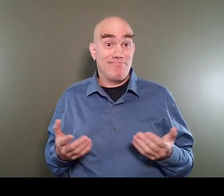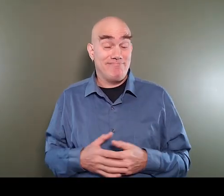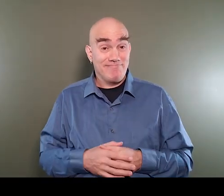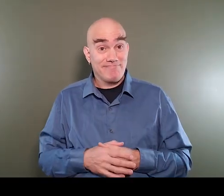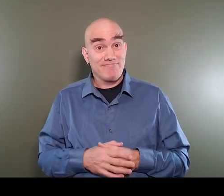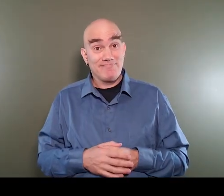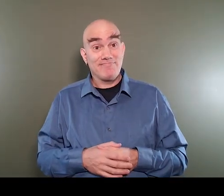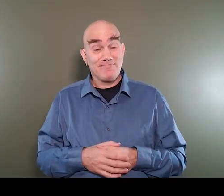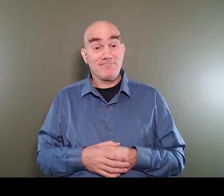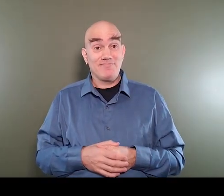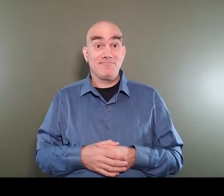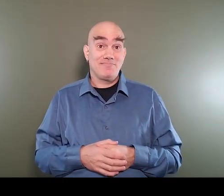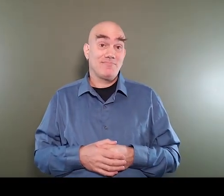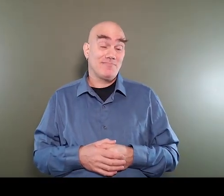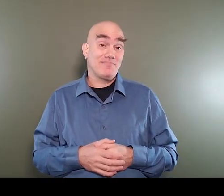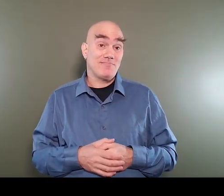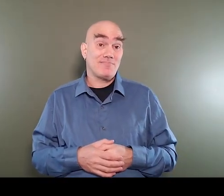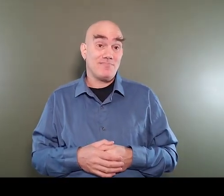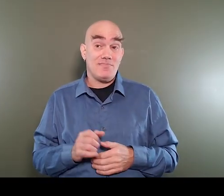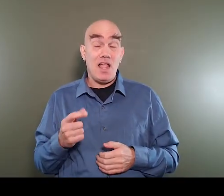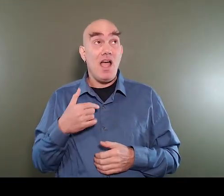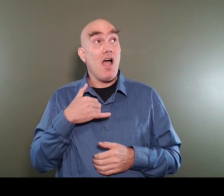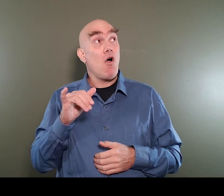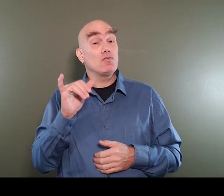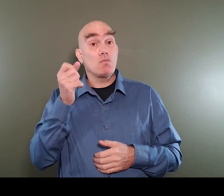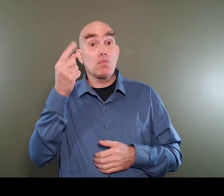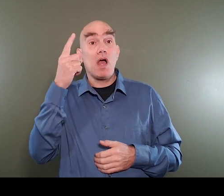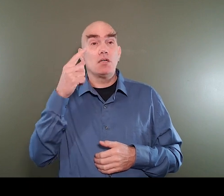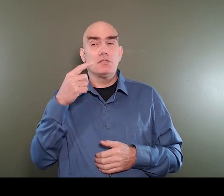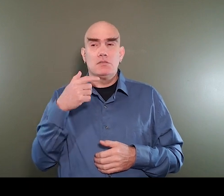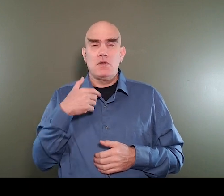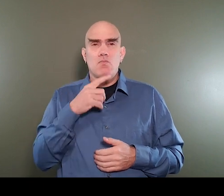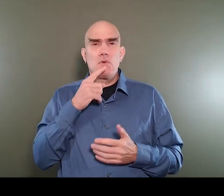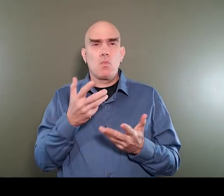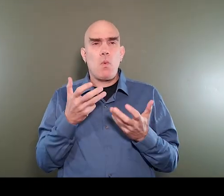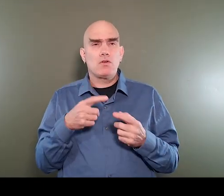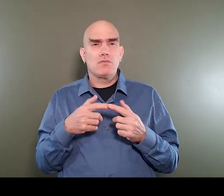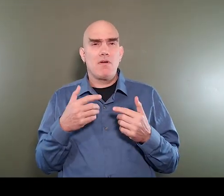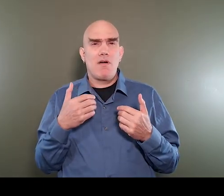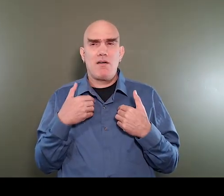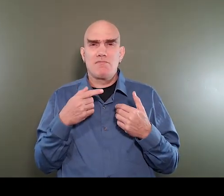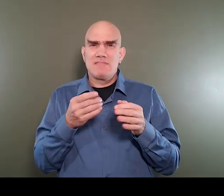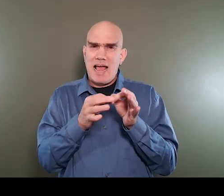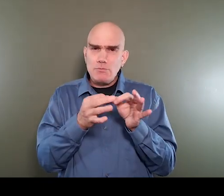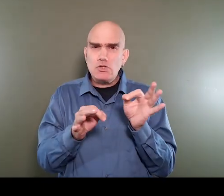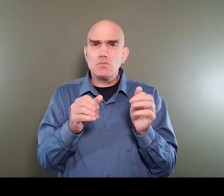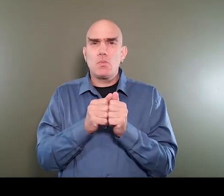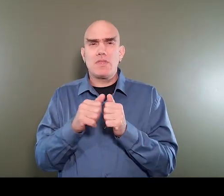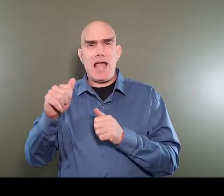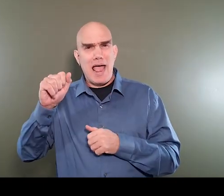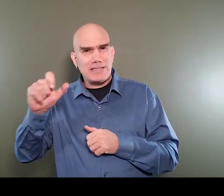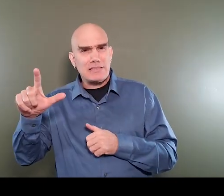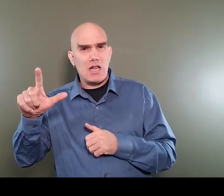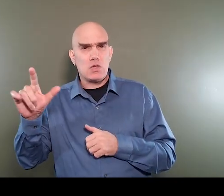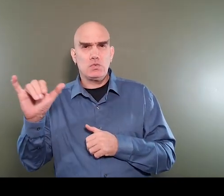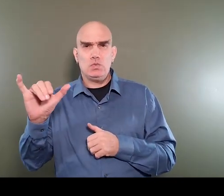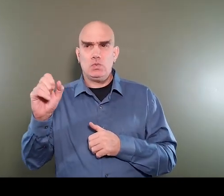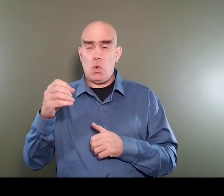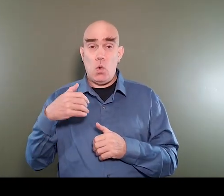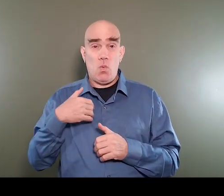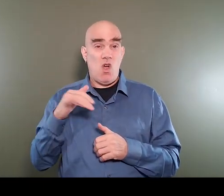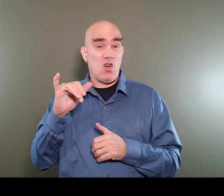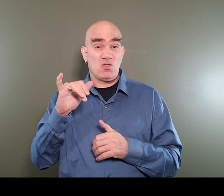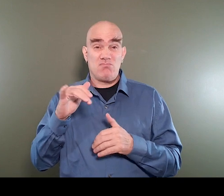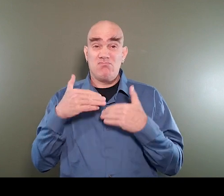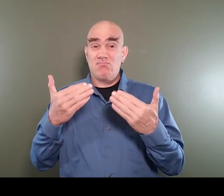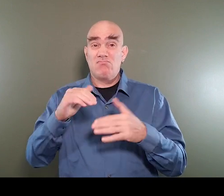yes. So that's how we got started. And then I realized that I also wanted to have them captioned with American Sign